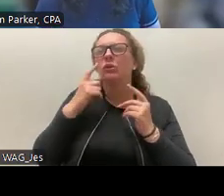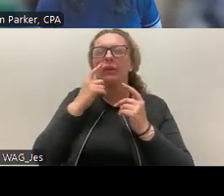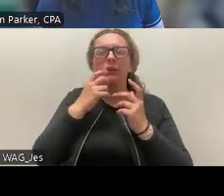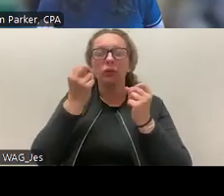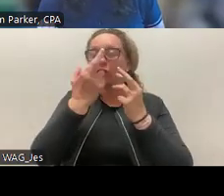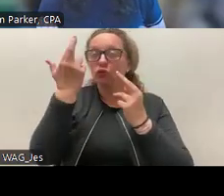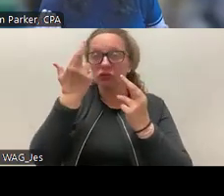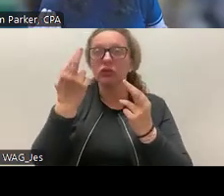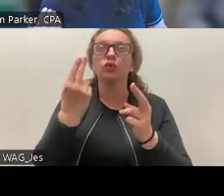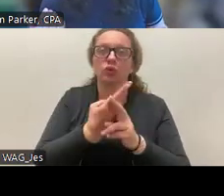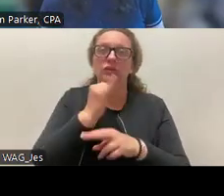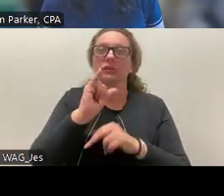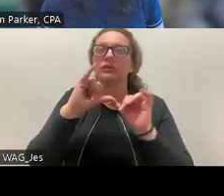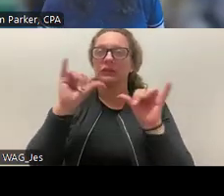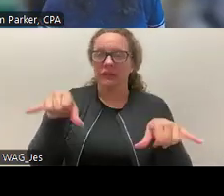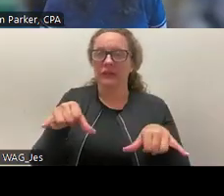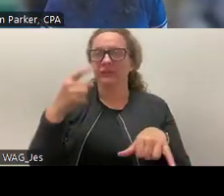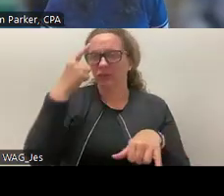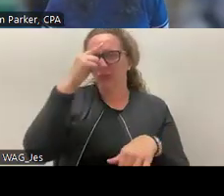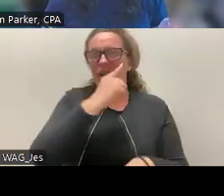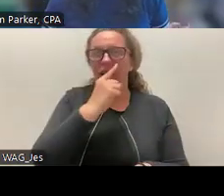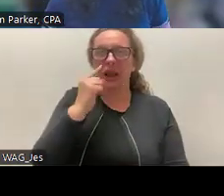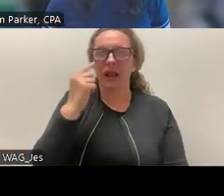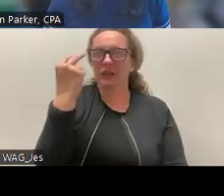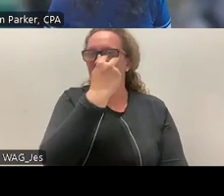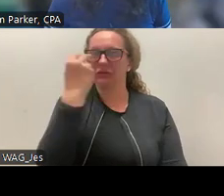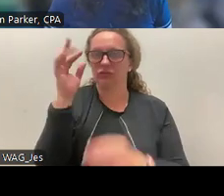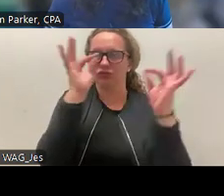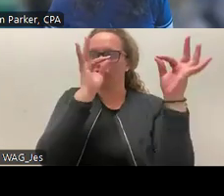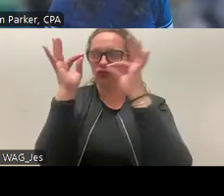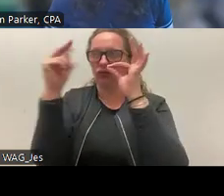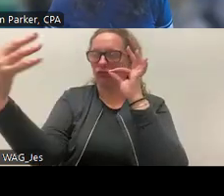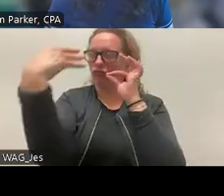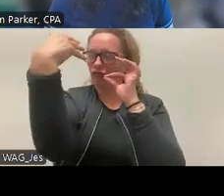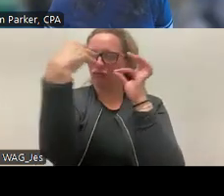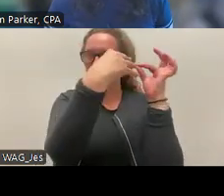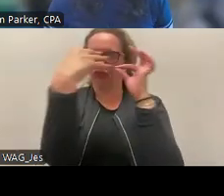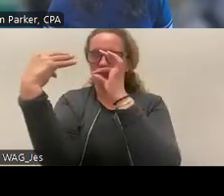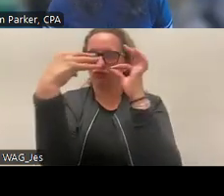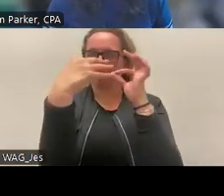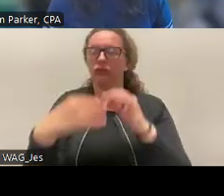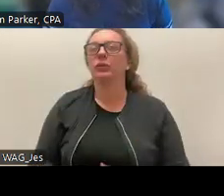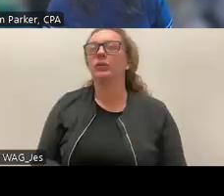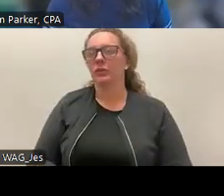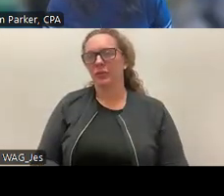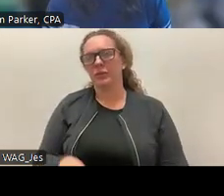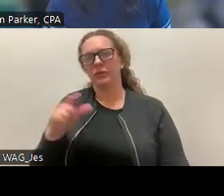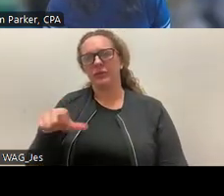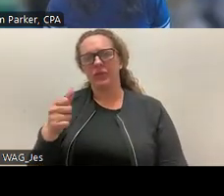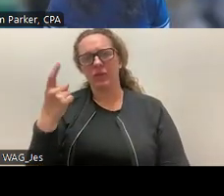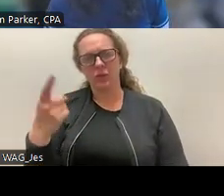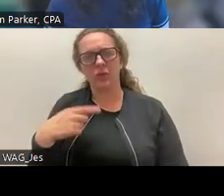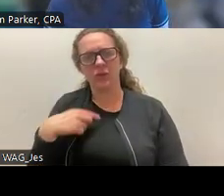system. Some games, like I believe it's Just Cause 3, that is able to be used with an